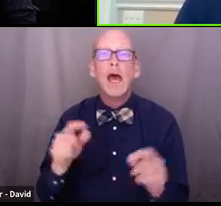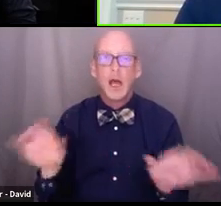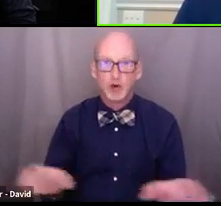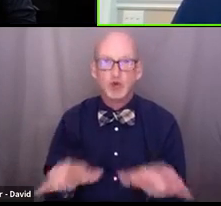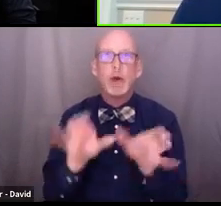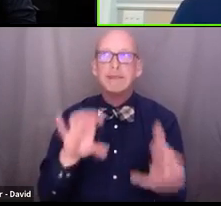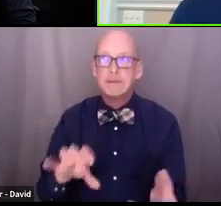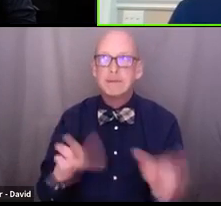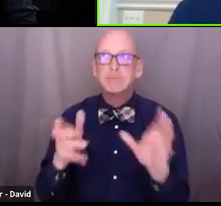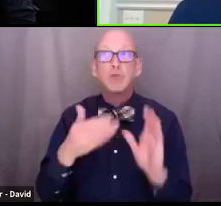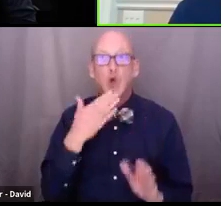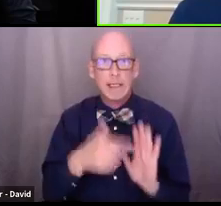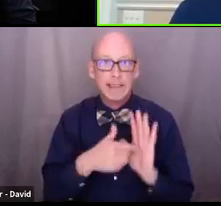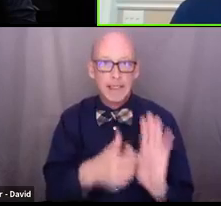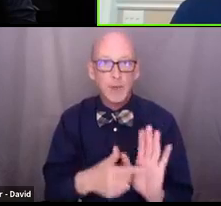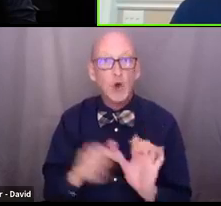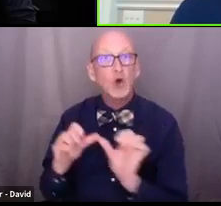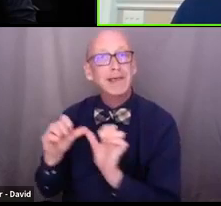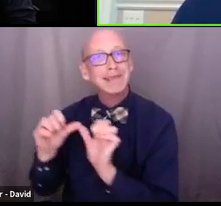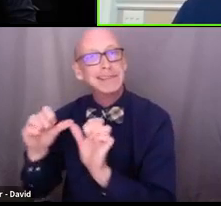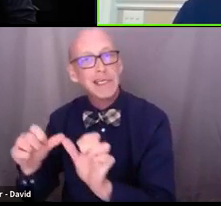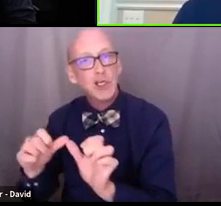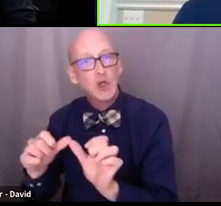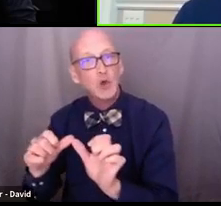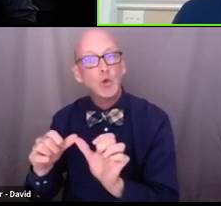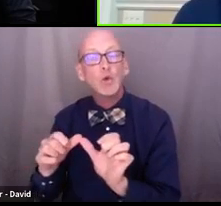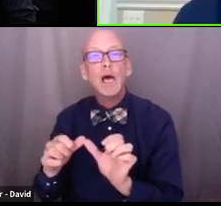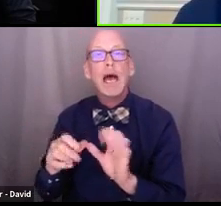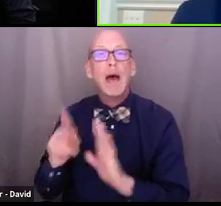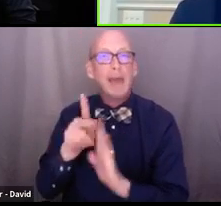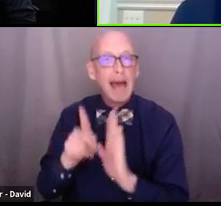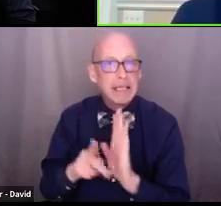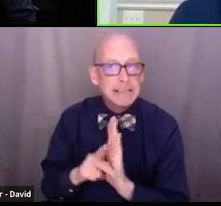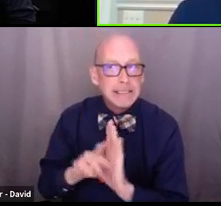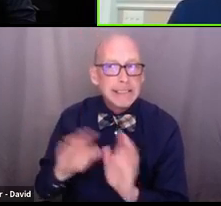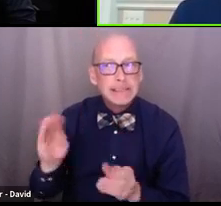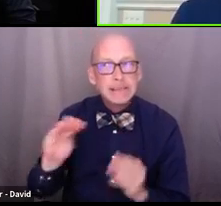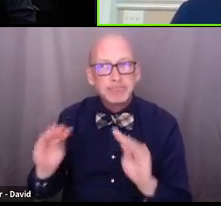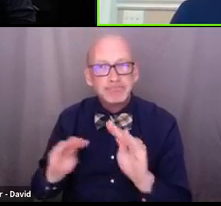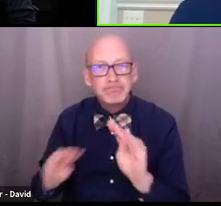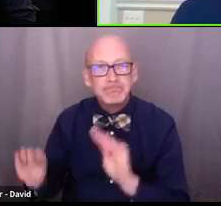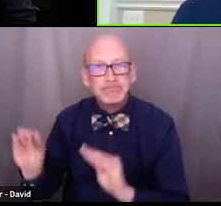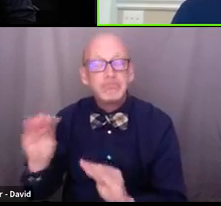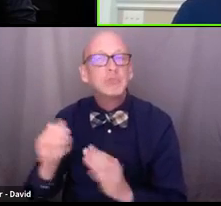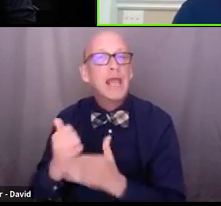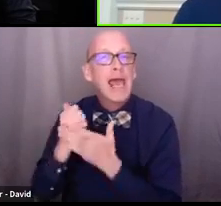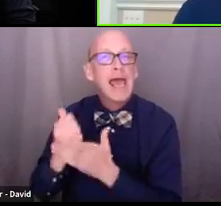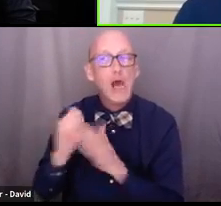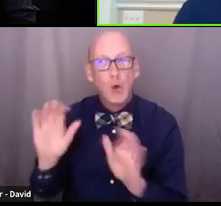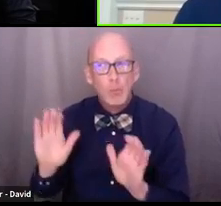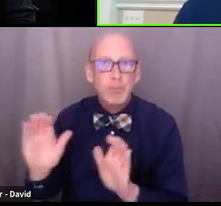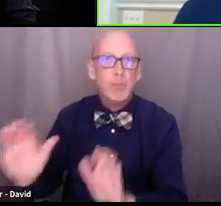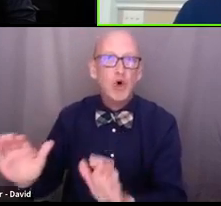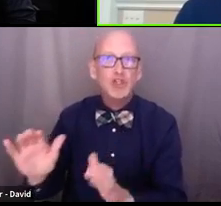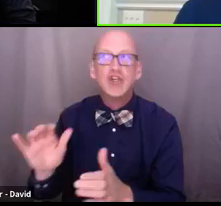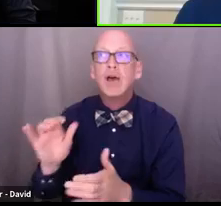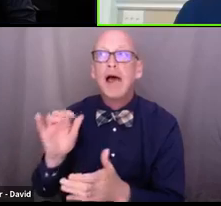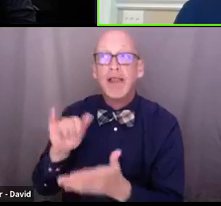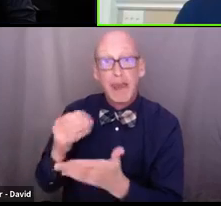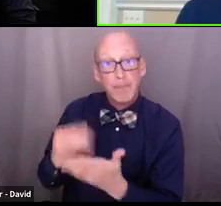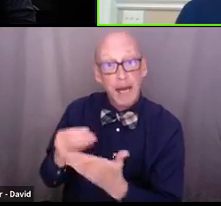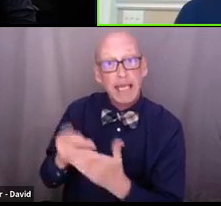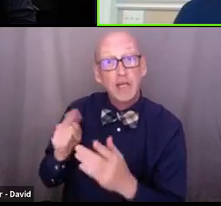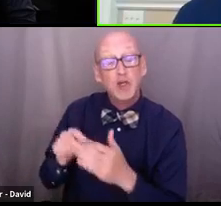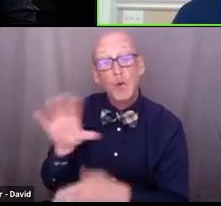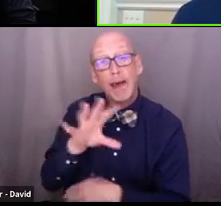that example, is to continue to push around policies and things that kind of help push this money into the hands of